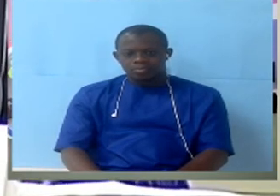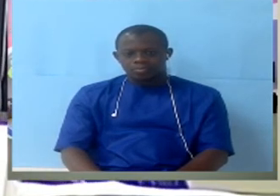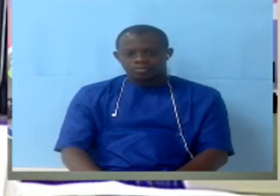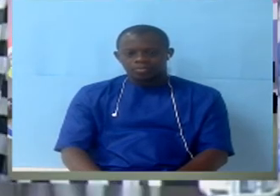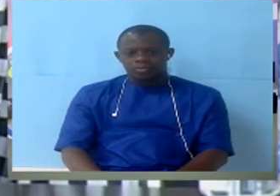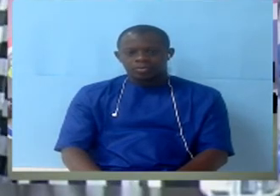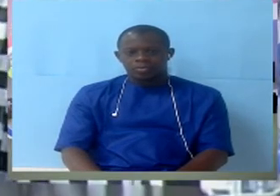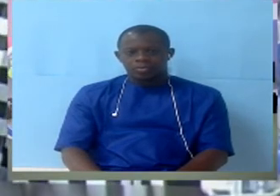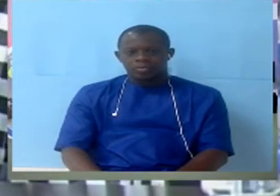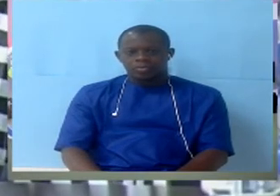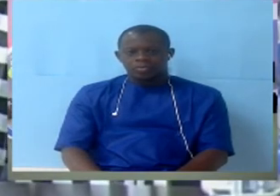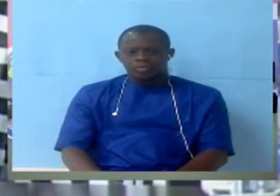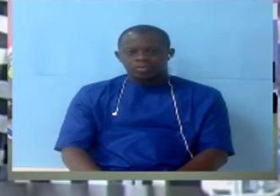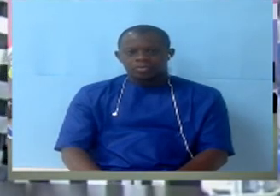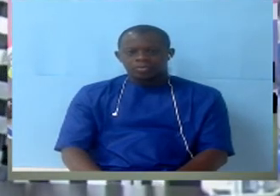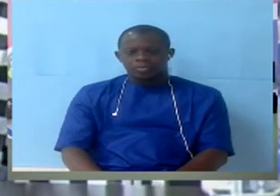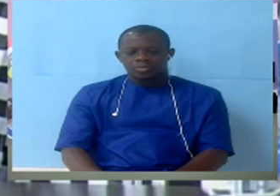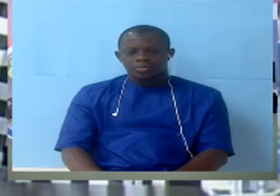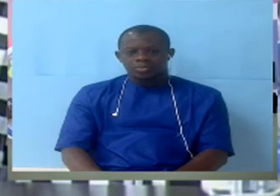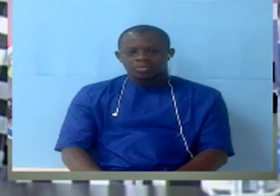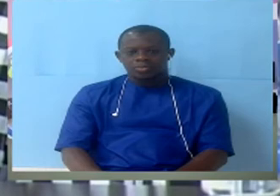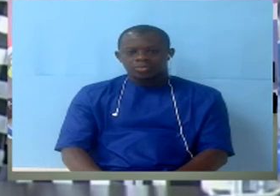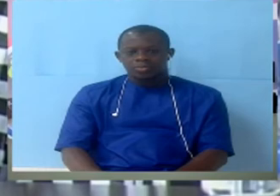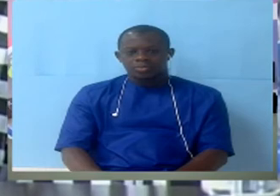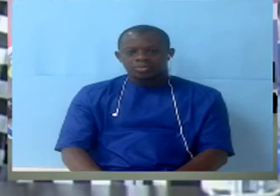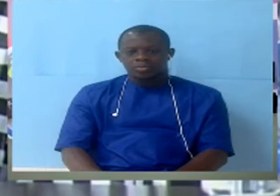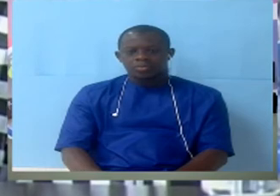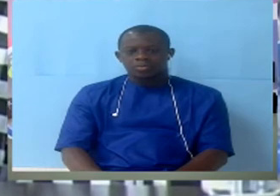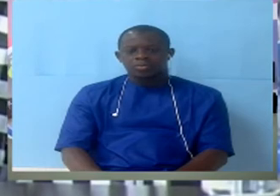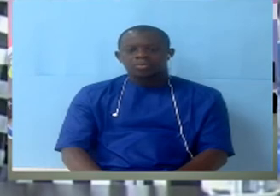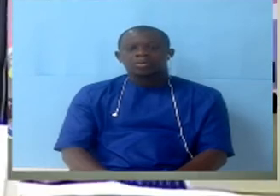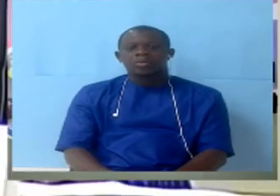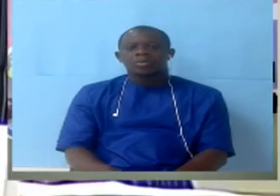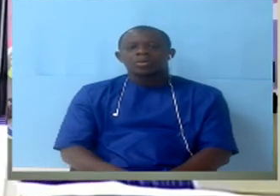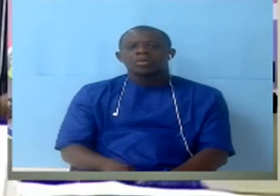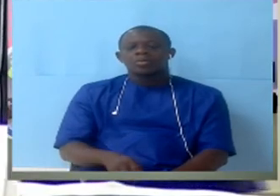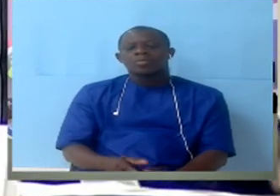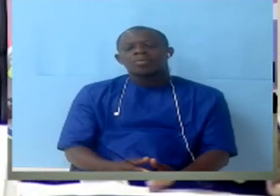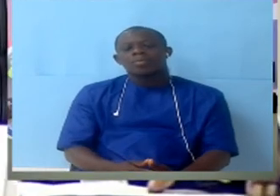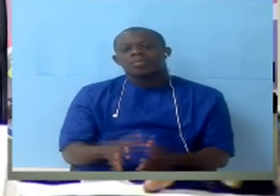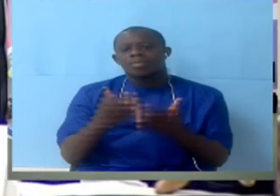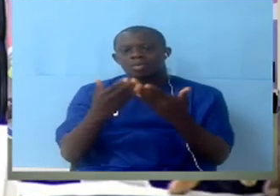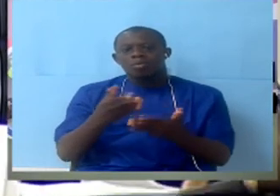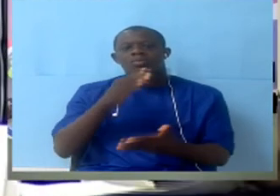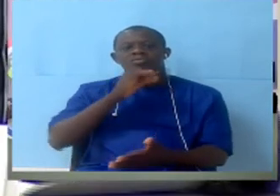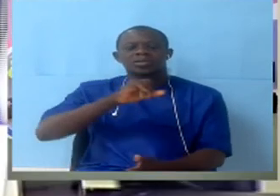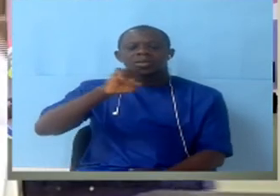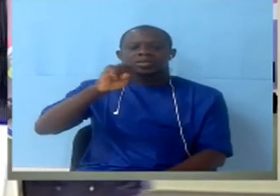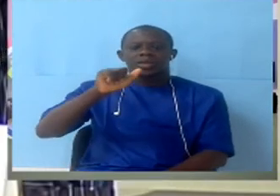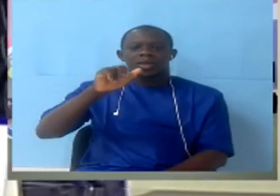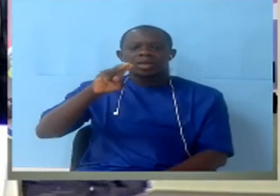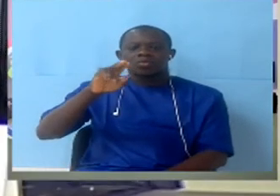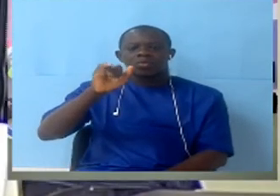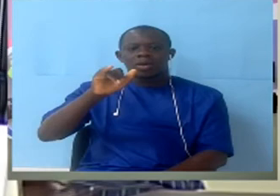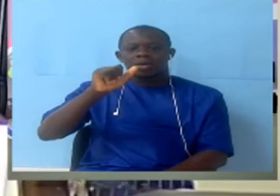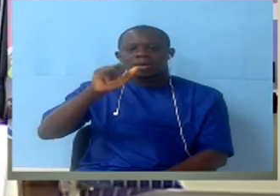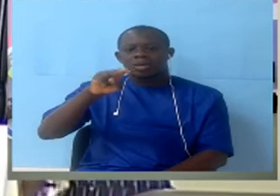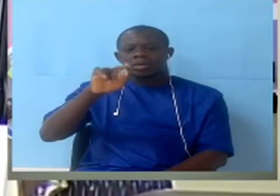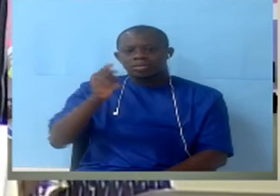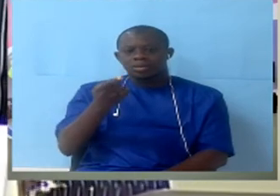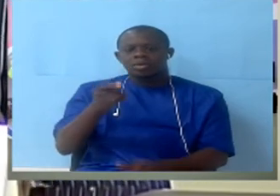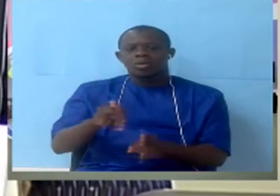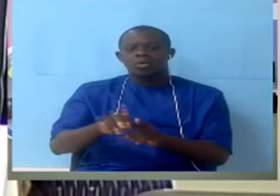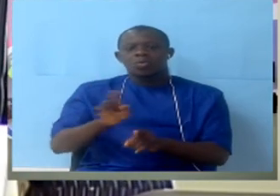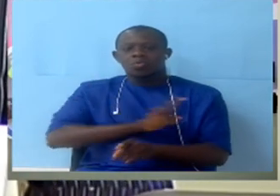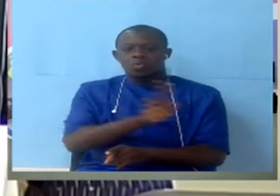nyokan. Okay. Thank you. Mr. Sanyang, we would not normally